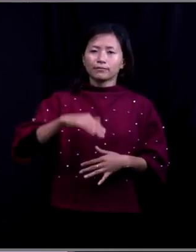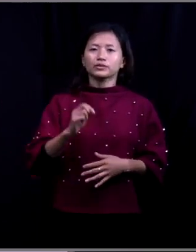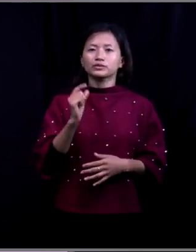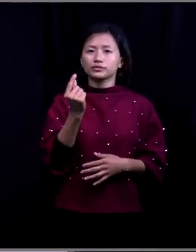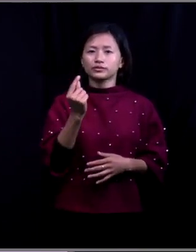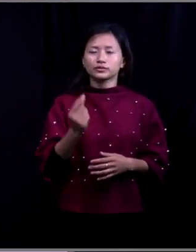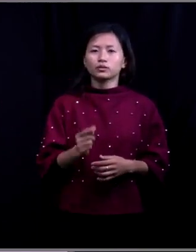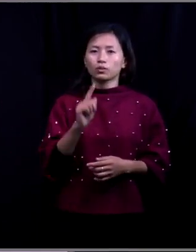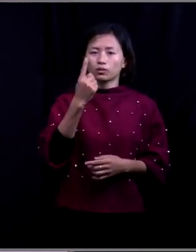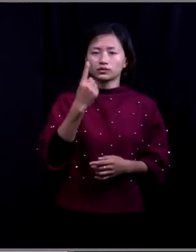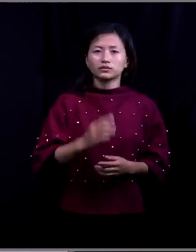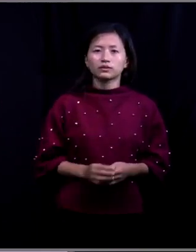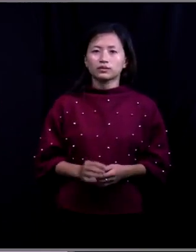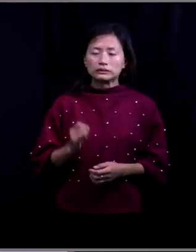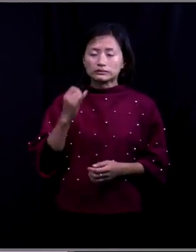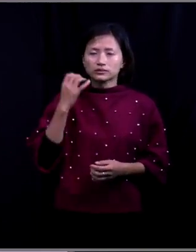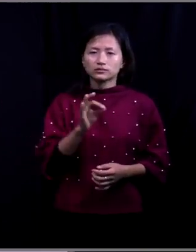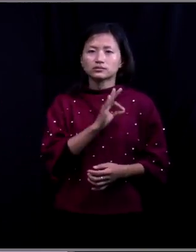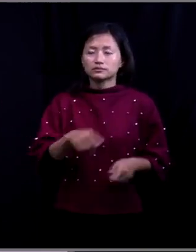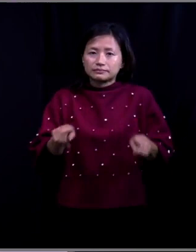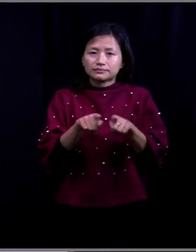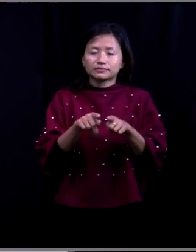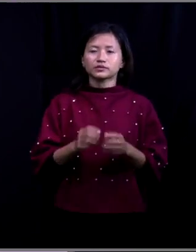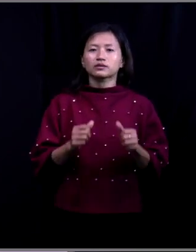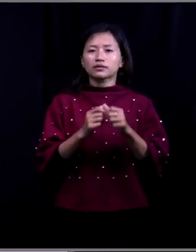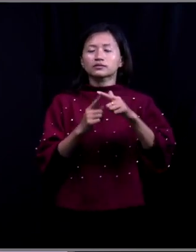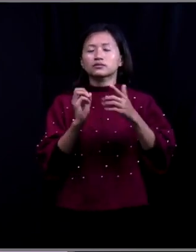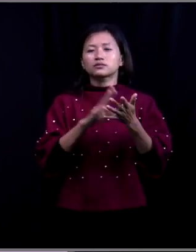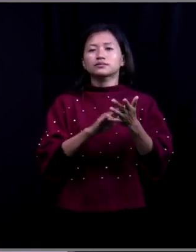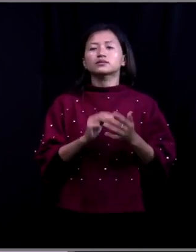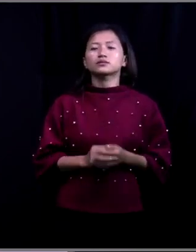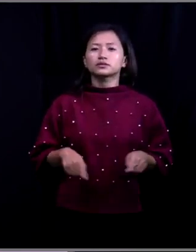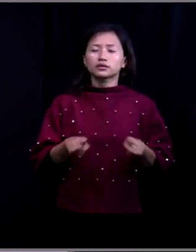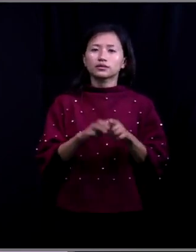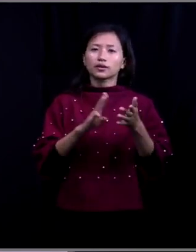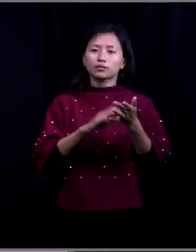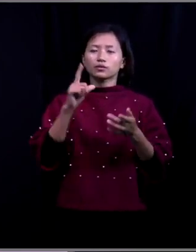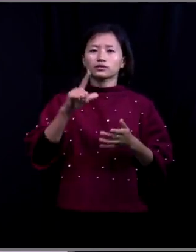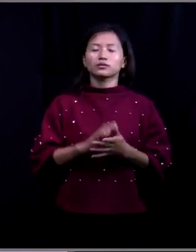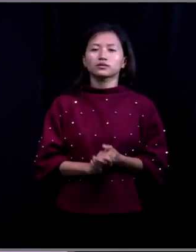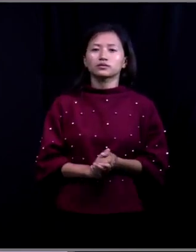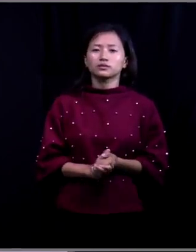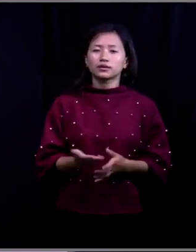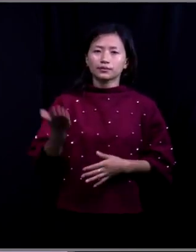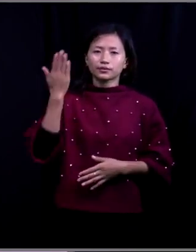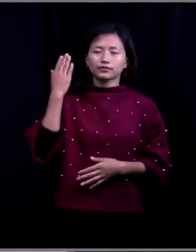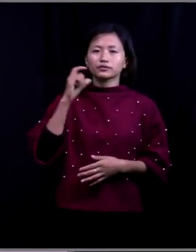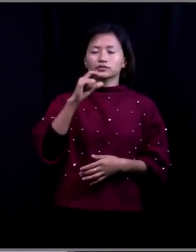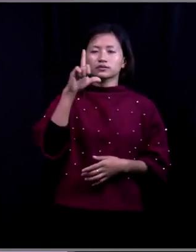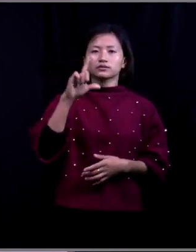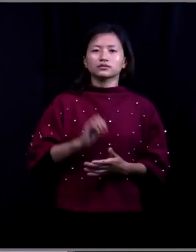we will see some more interesting things about atoms and molecules. Now, in your previous